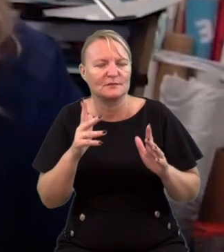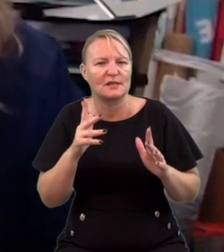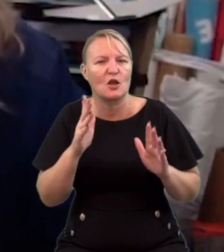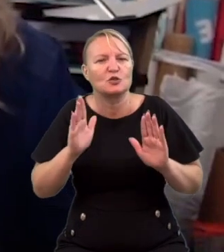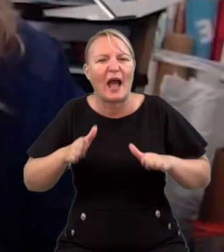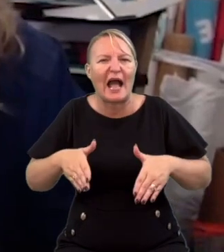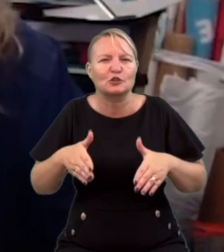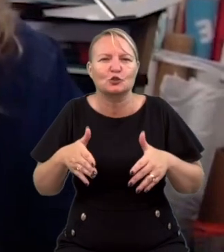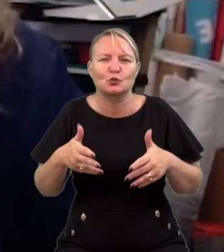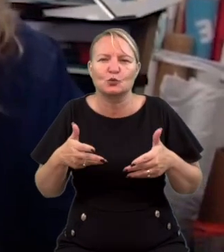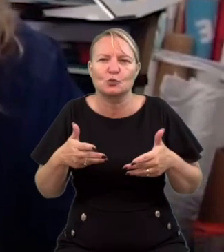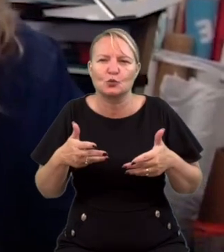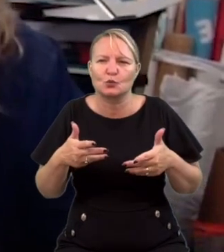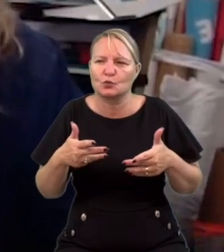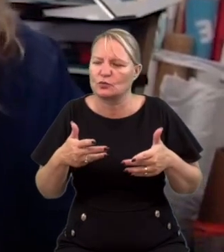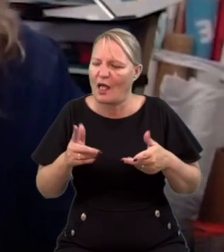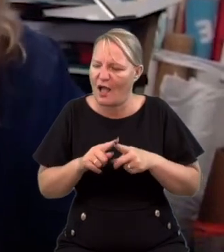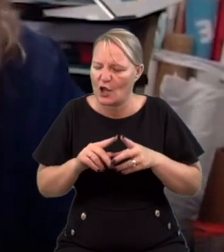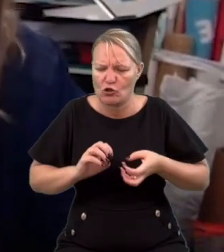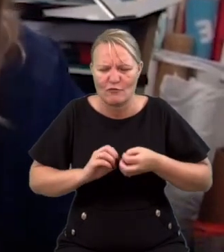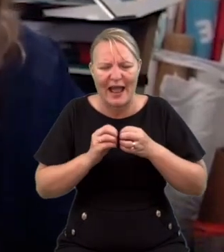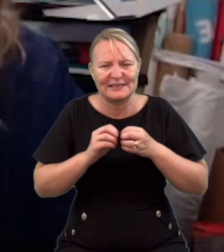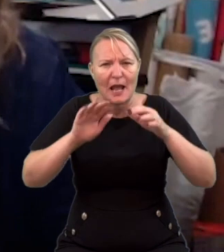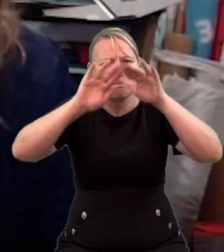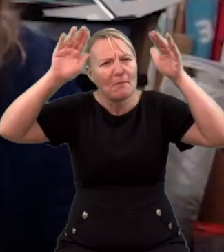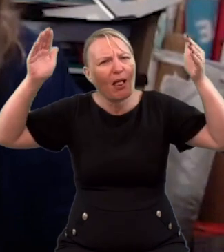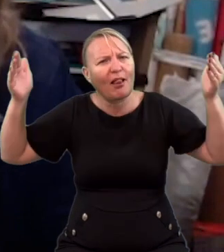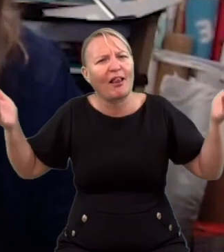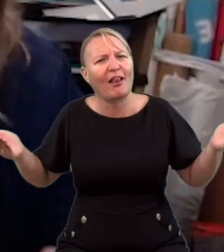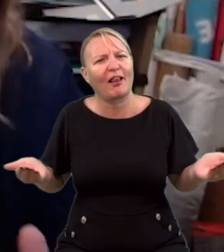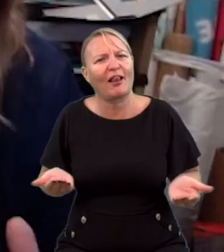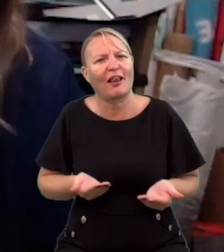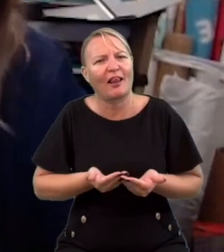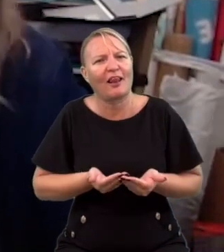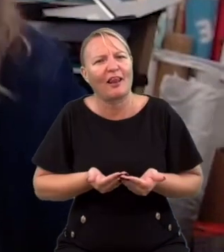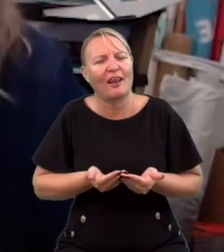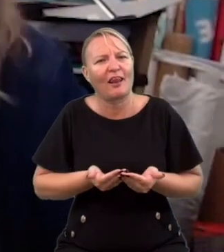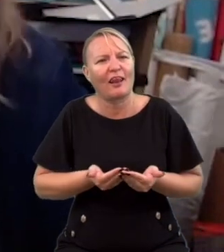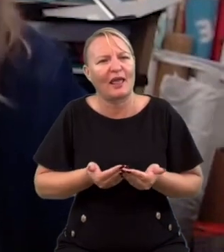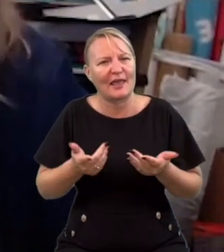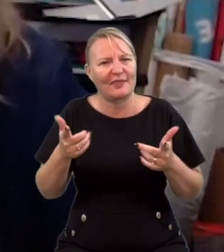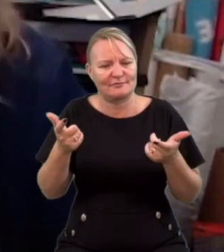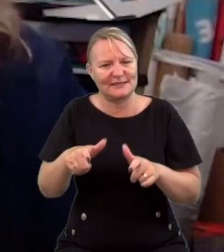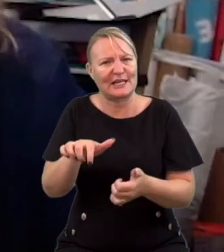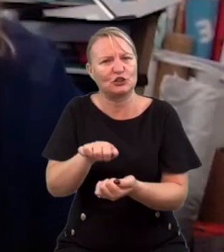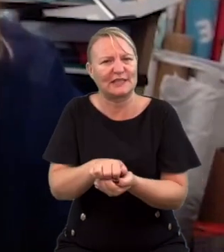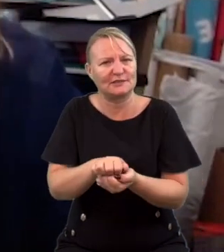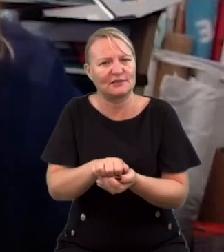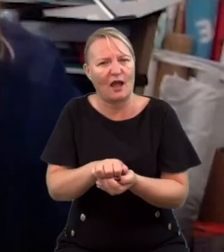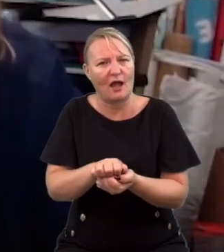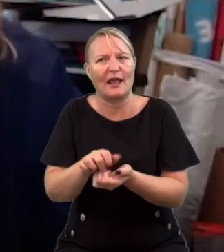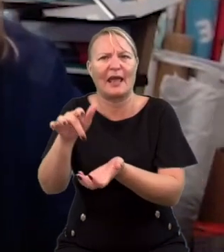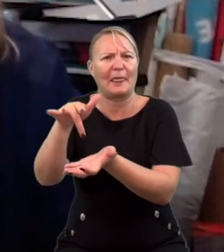this, in a way, it's a kind of like a bubble of the detention centre, which is dropped down in the middle of the